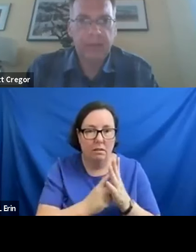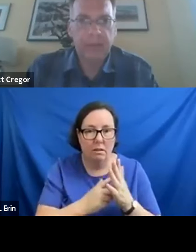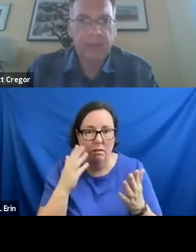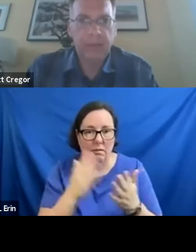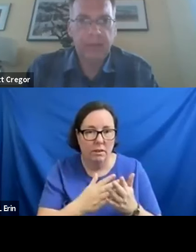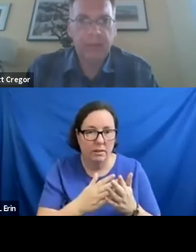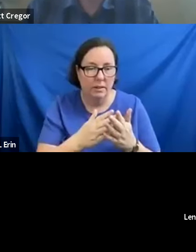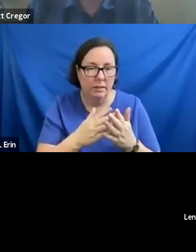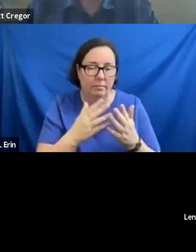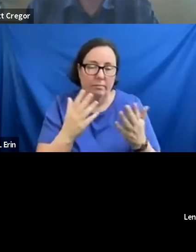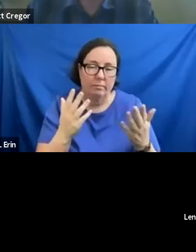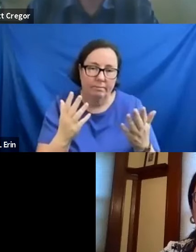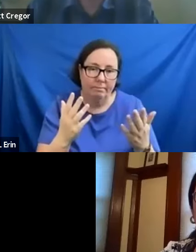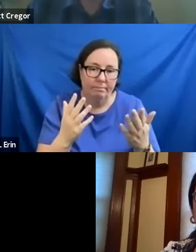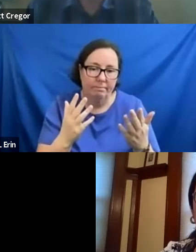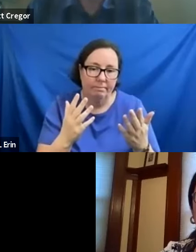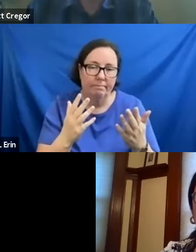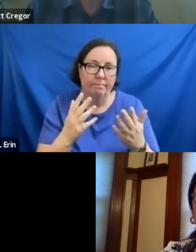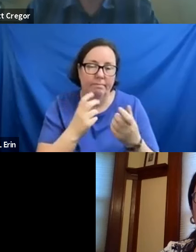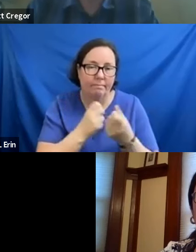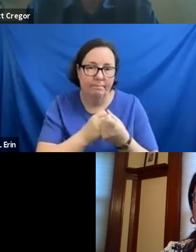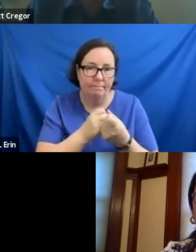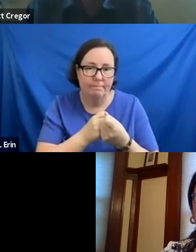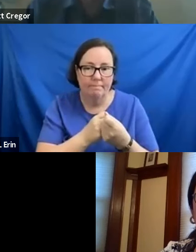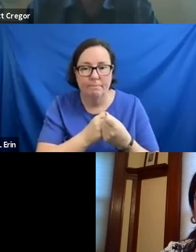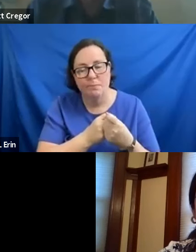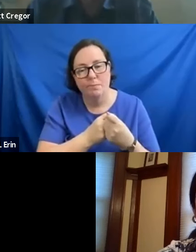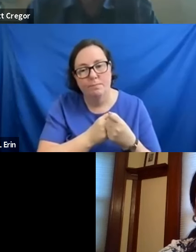ramifications in support of